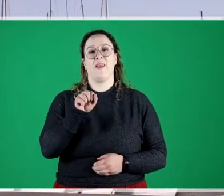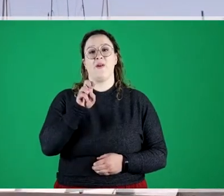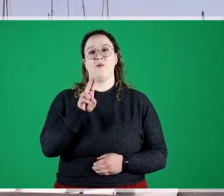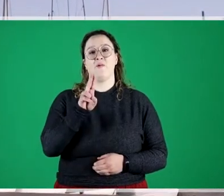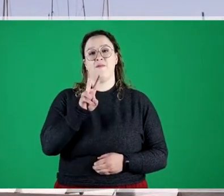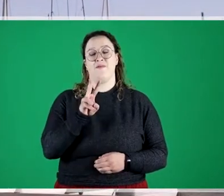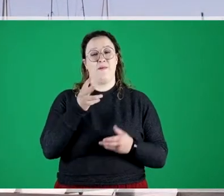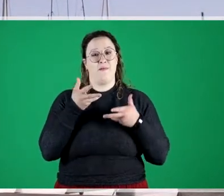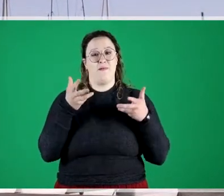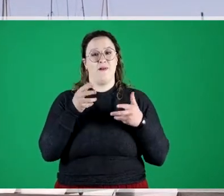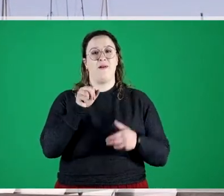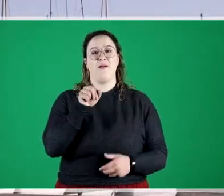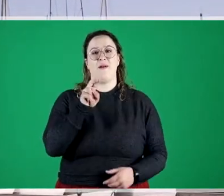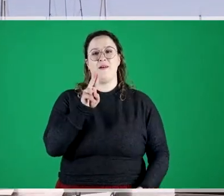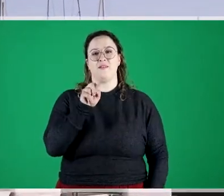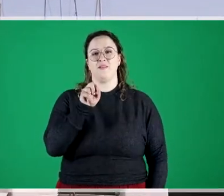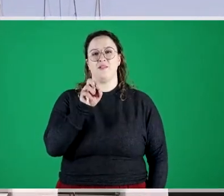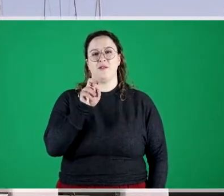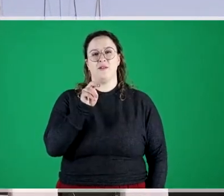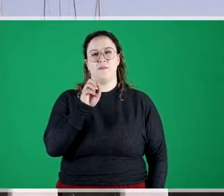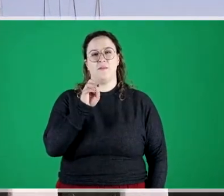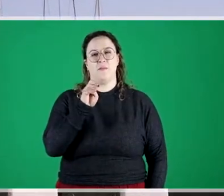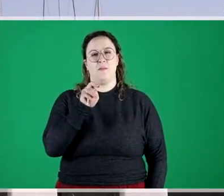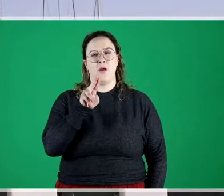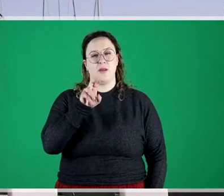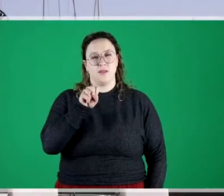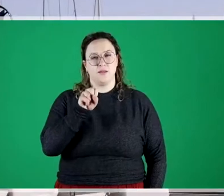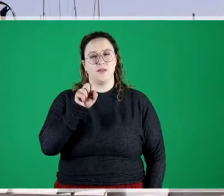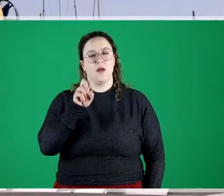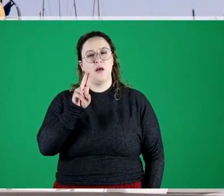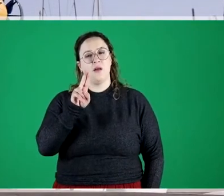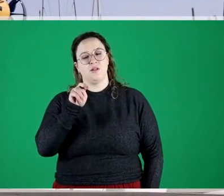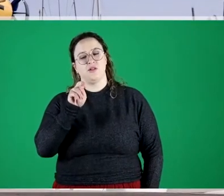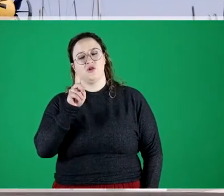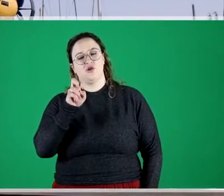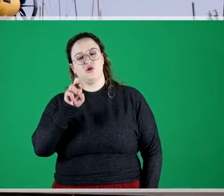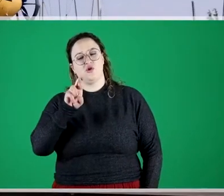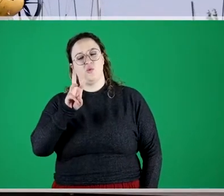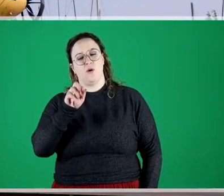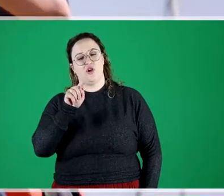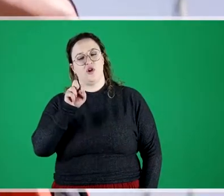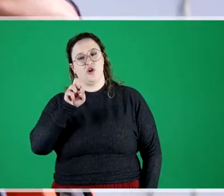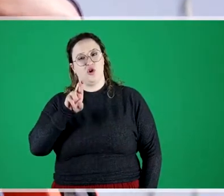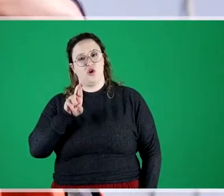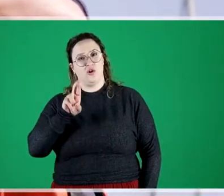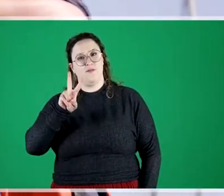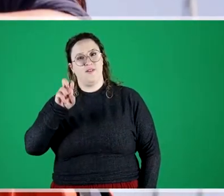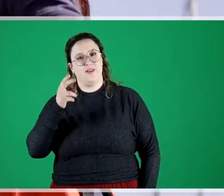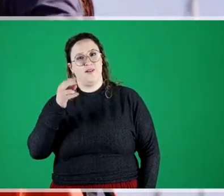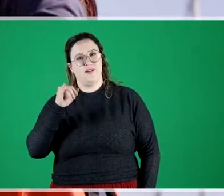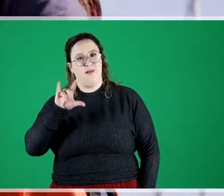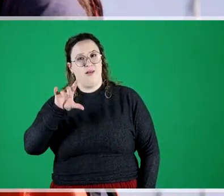An AUV is an autonomous underwater vehicle, and essentially that's an underwater robot.